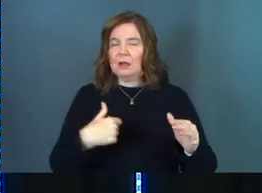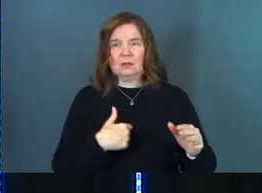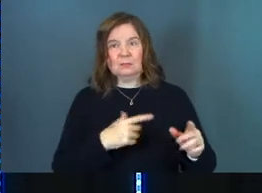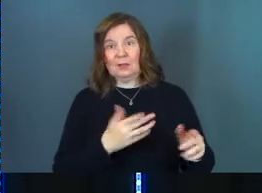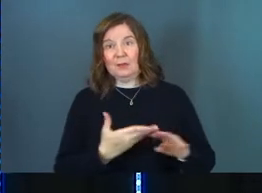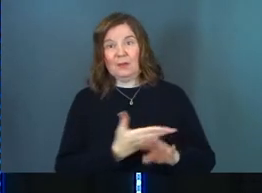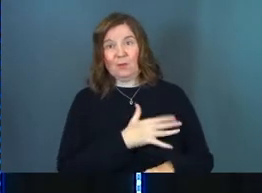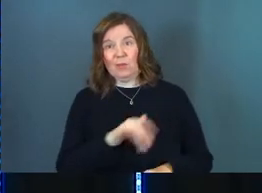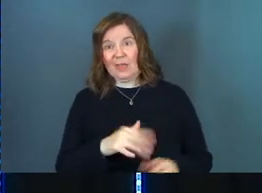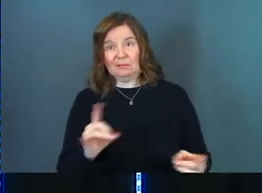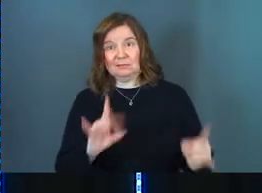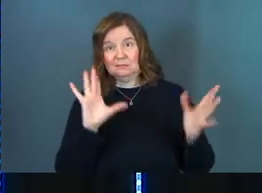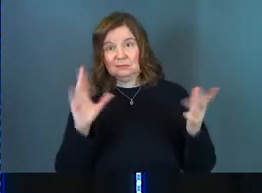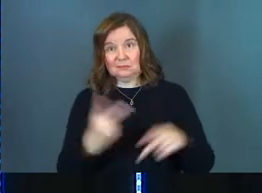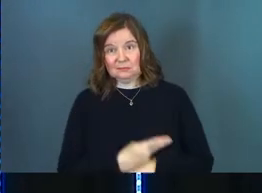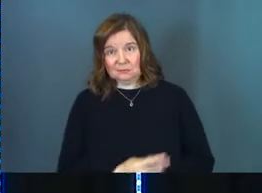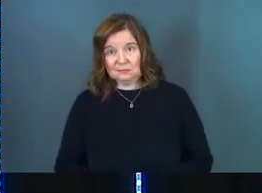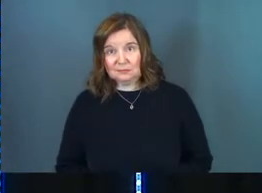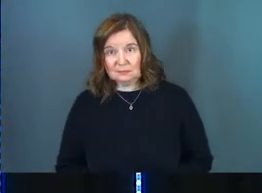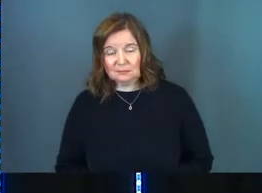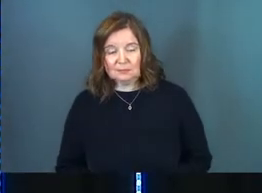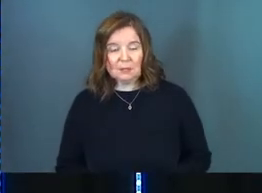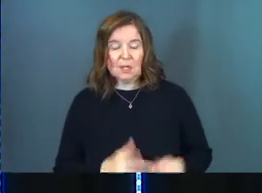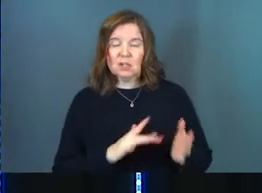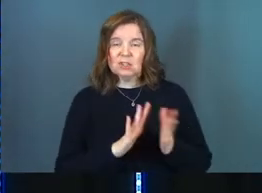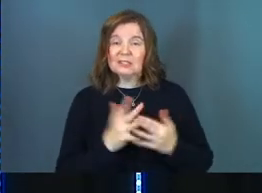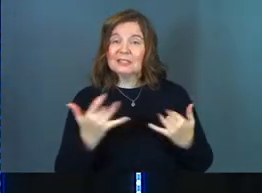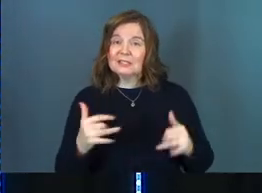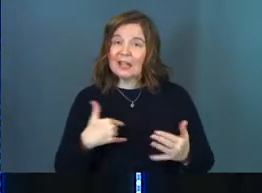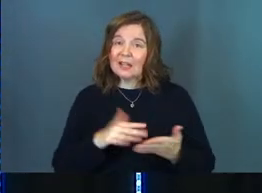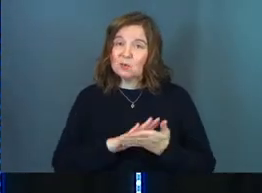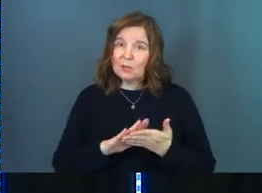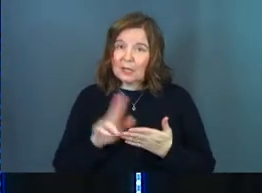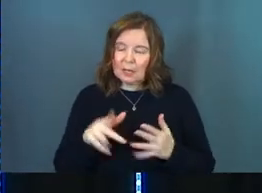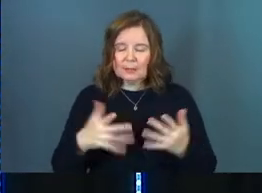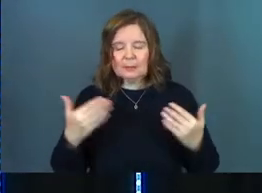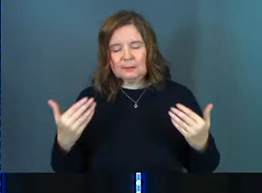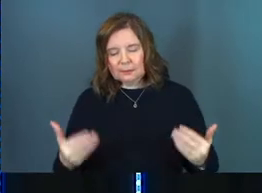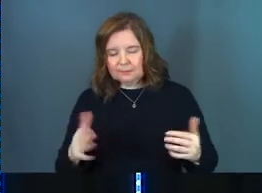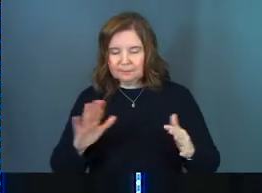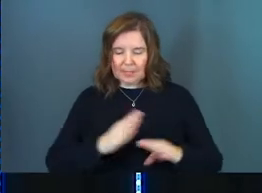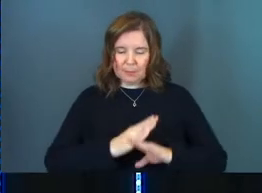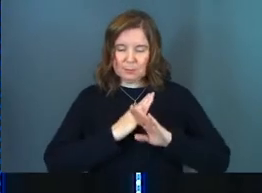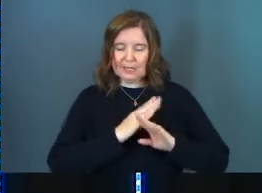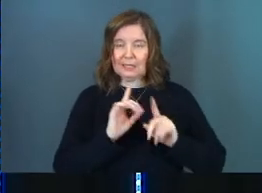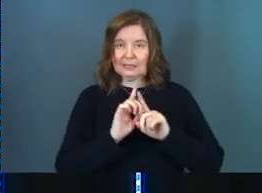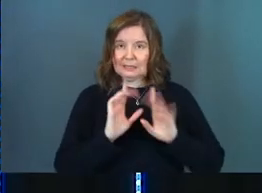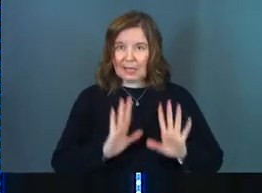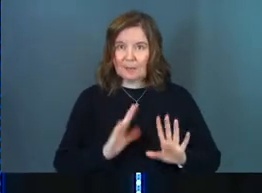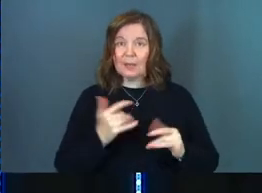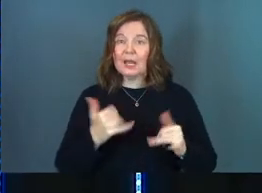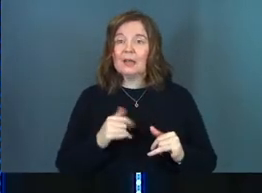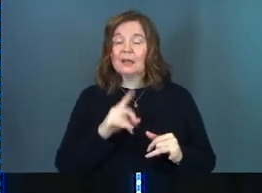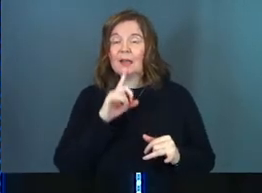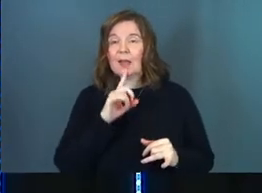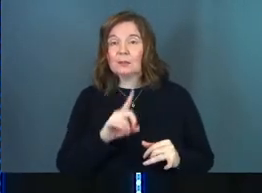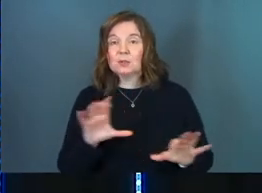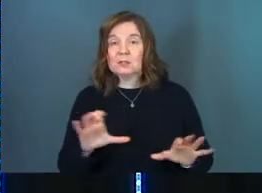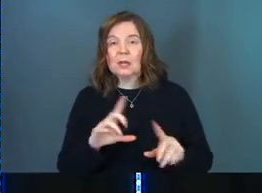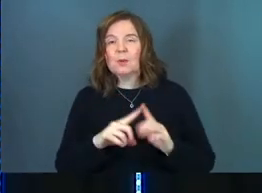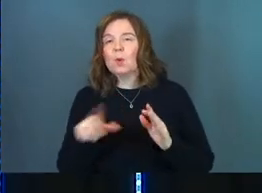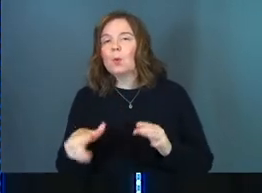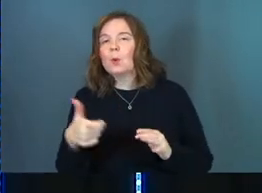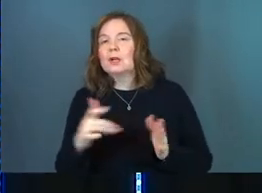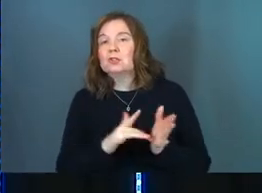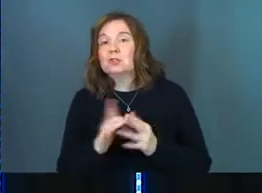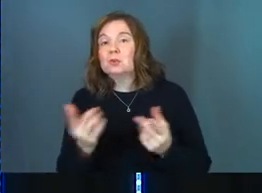blows it way before that. And Jesus still has to clean it up, still has to protect his disciple, and he absolutely does. But